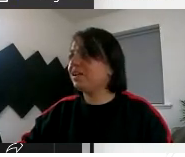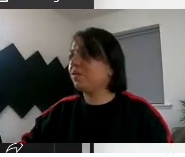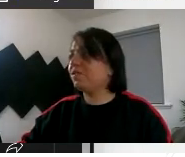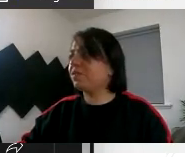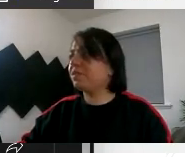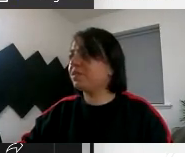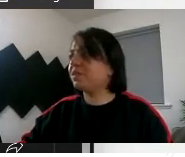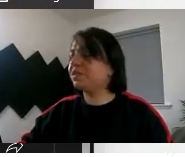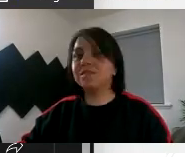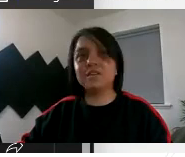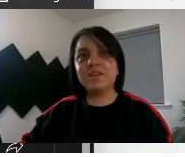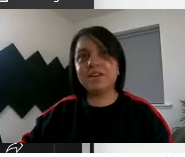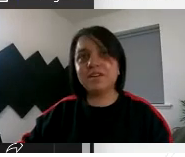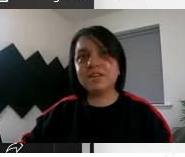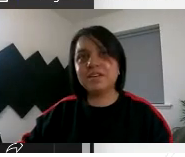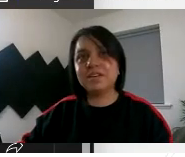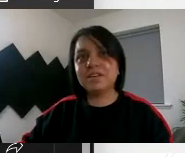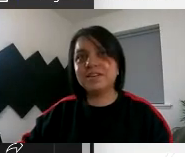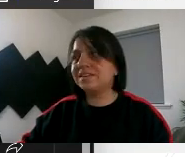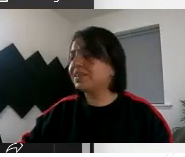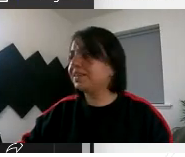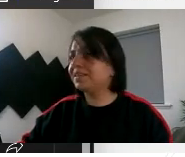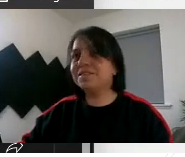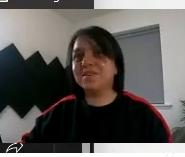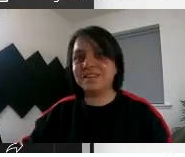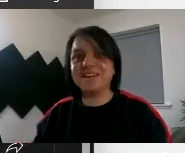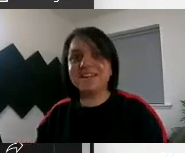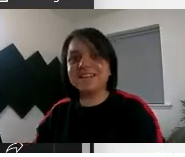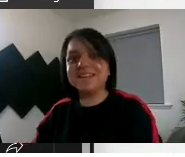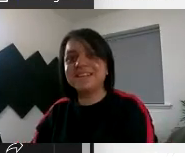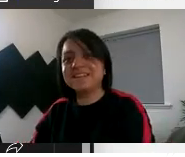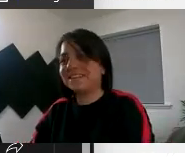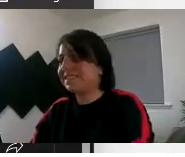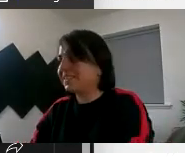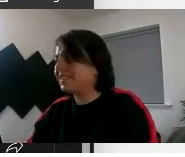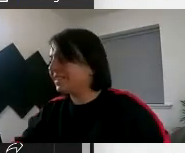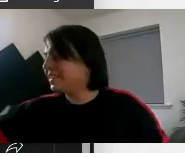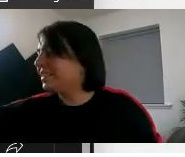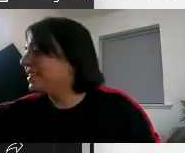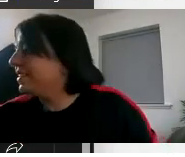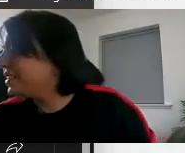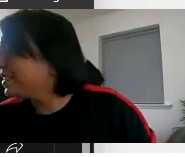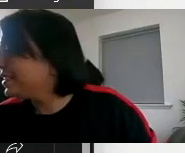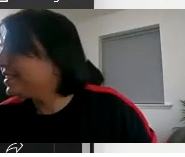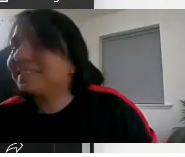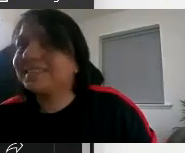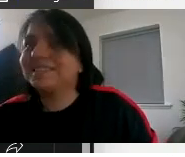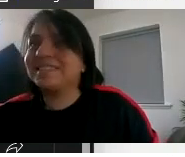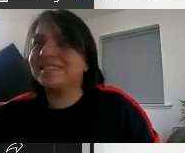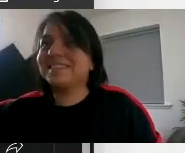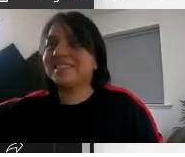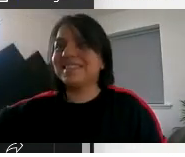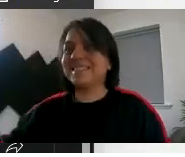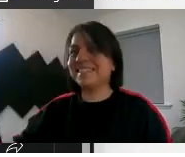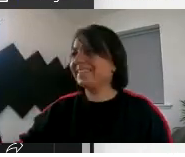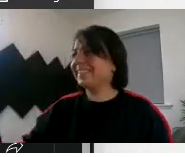Can I ask a question? Can I ask Joyce a question? Joyce, Joyce, it was you who used to... I was about to say, yeah, I can hear a Geordie accent